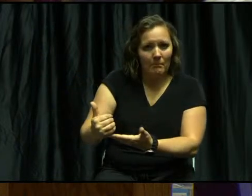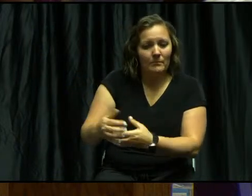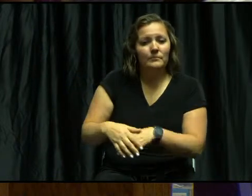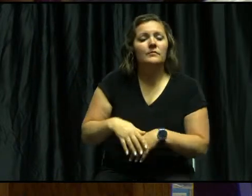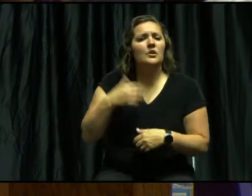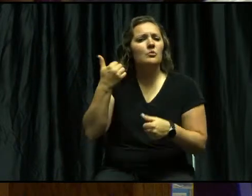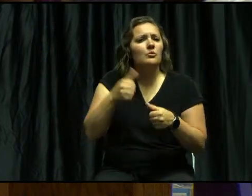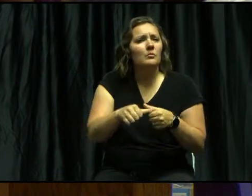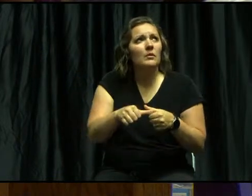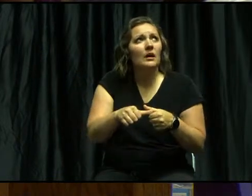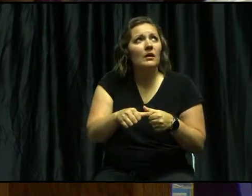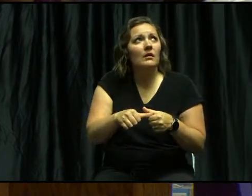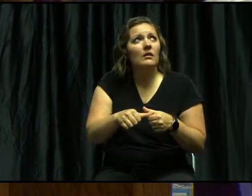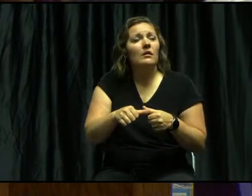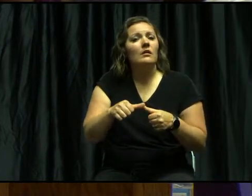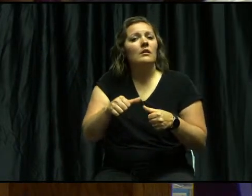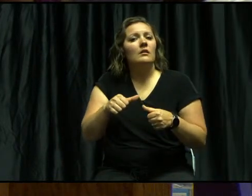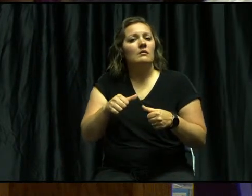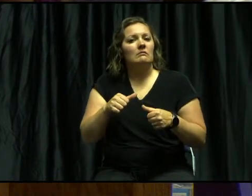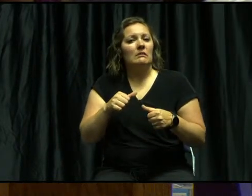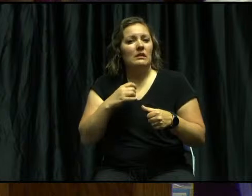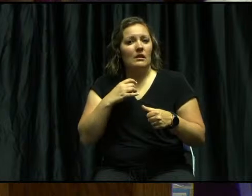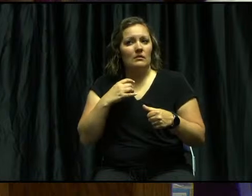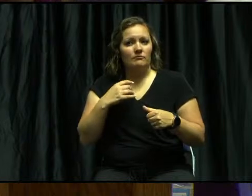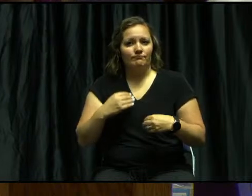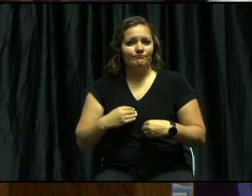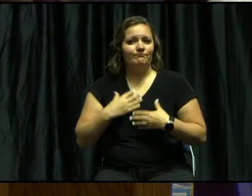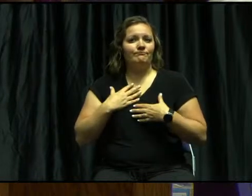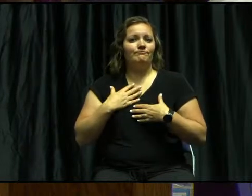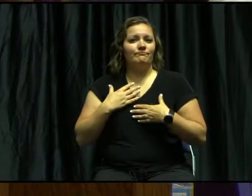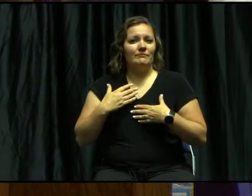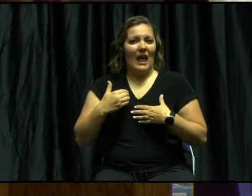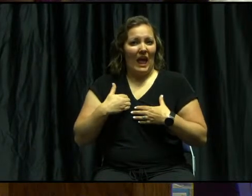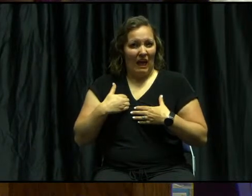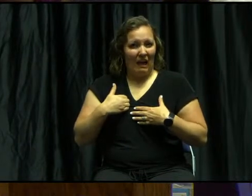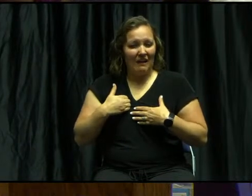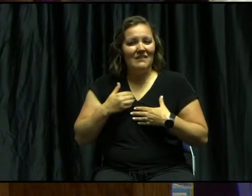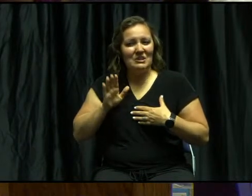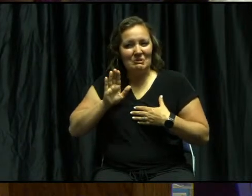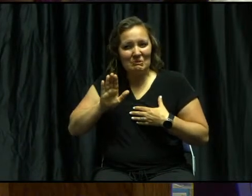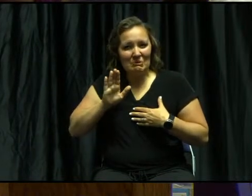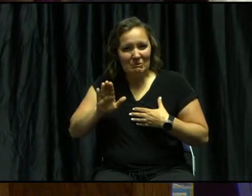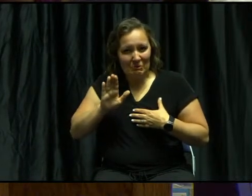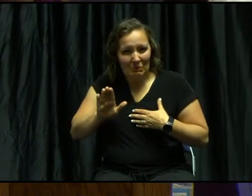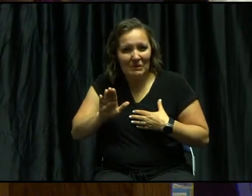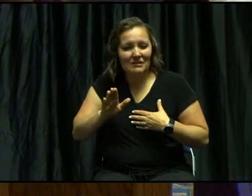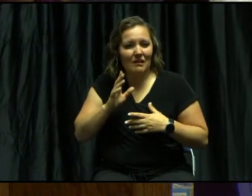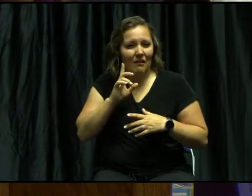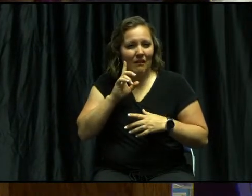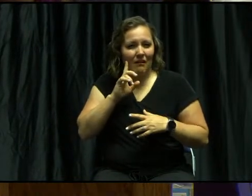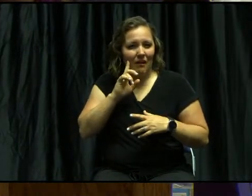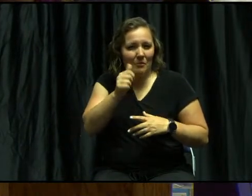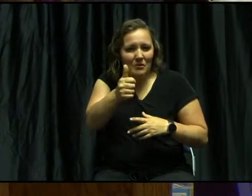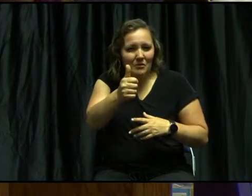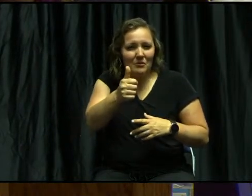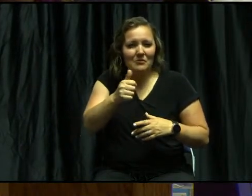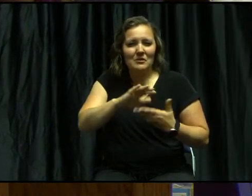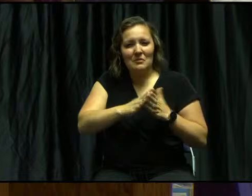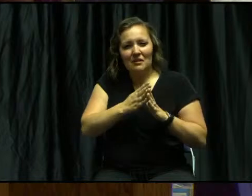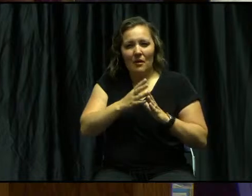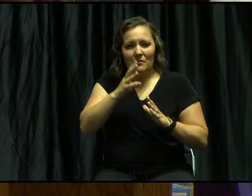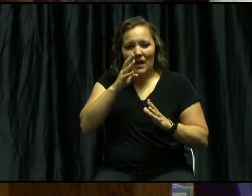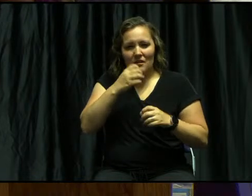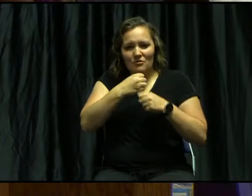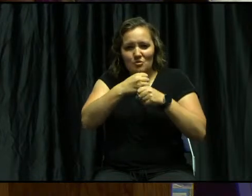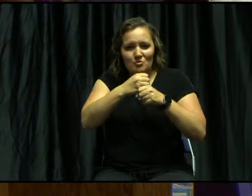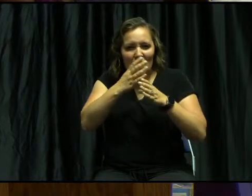the life you hold is yours. It is up to you to become that creative, successful, and passionate